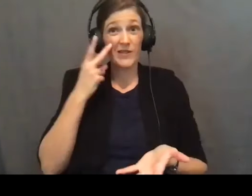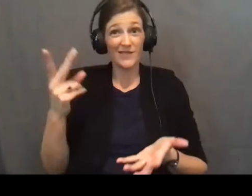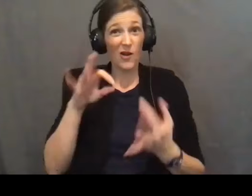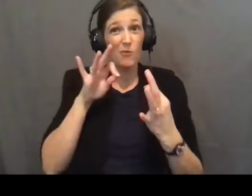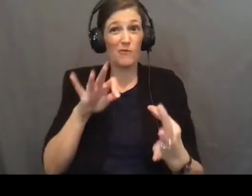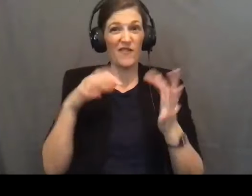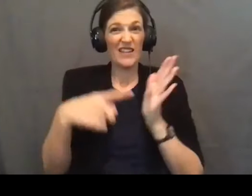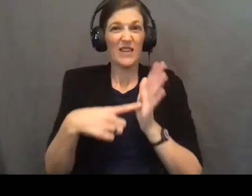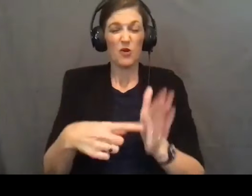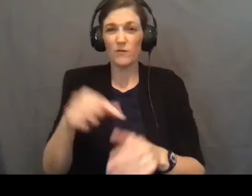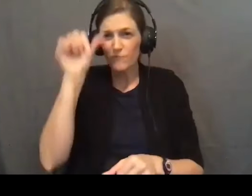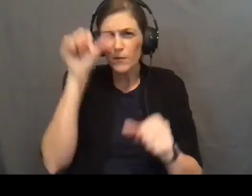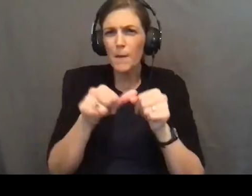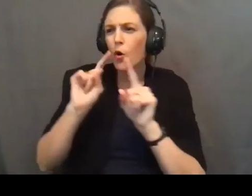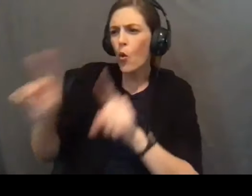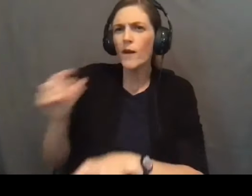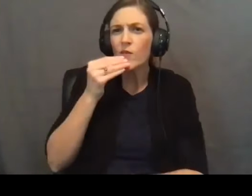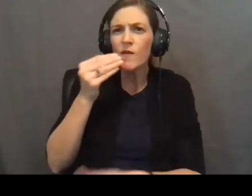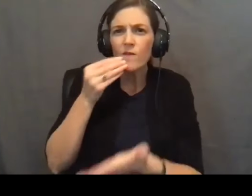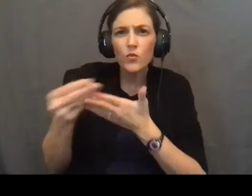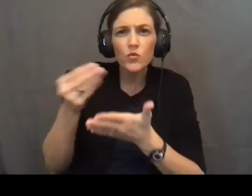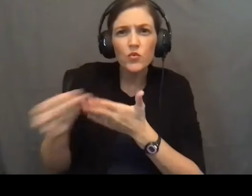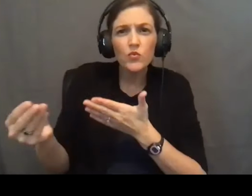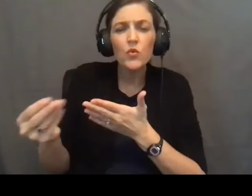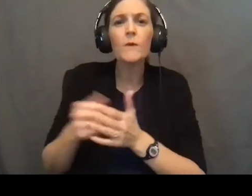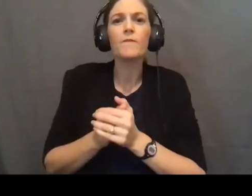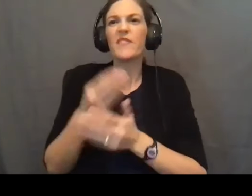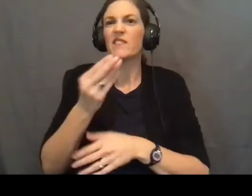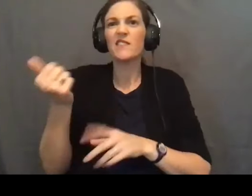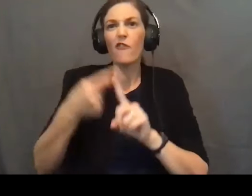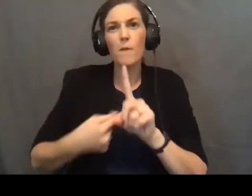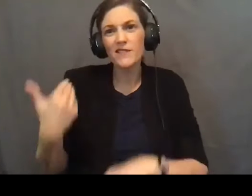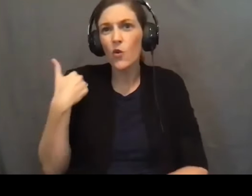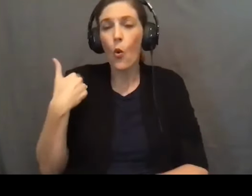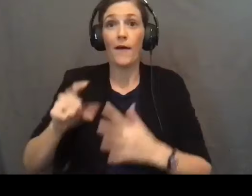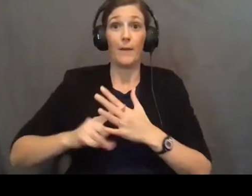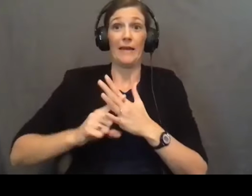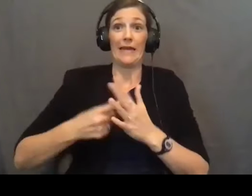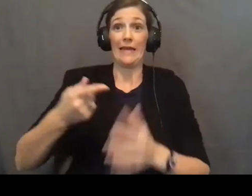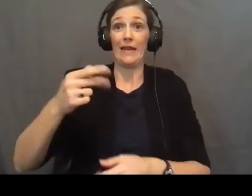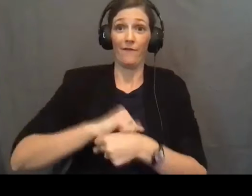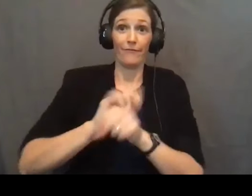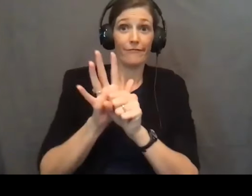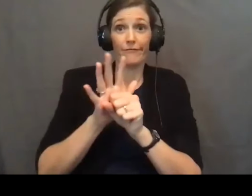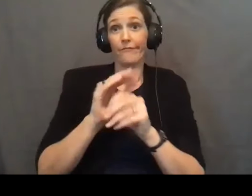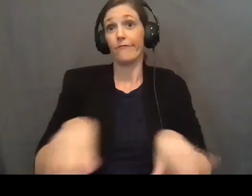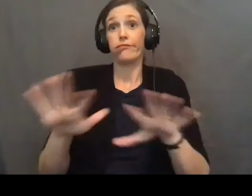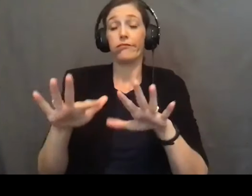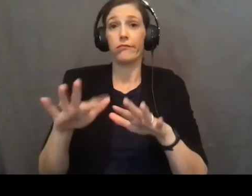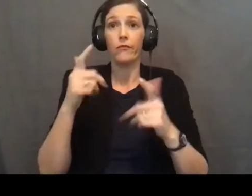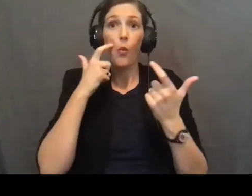of this. Do you remember going to the grocery store just several months ago at the beginning of this pandemic and watching people